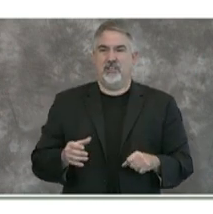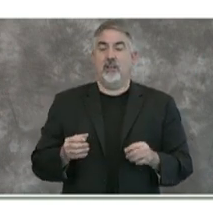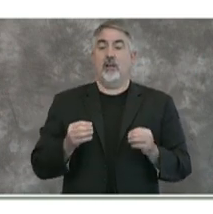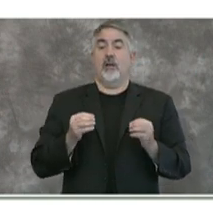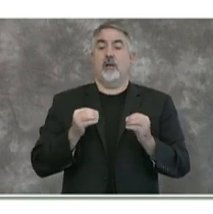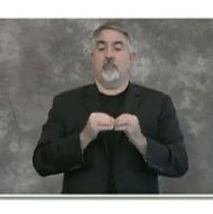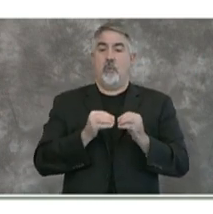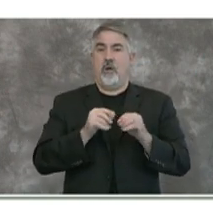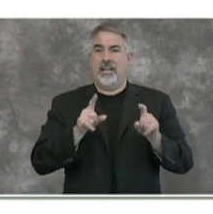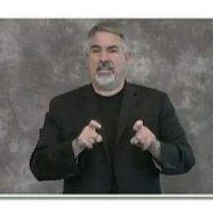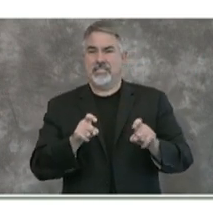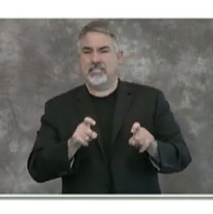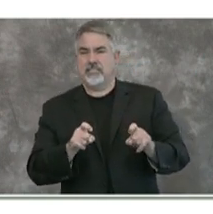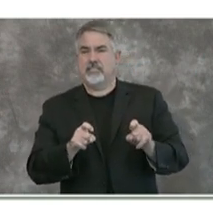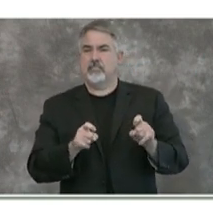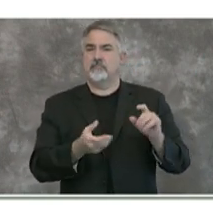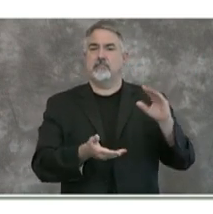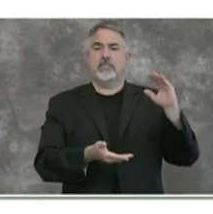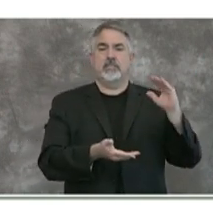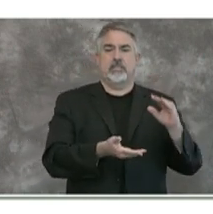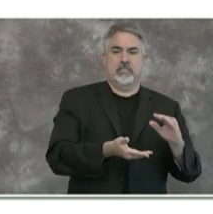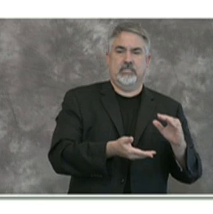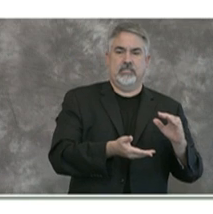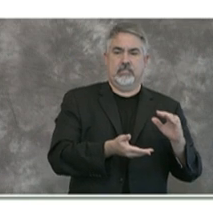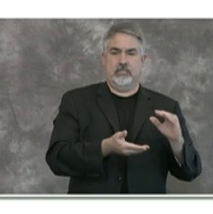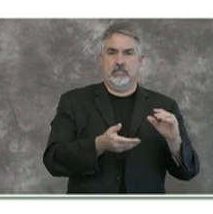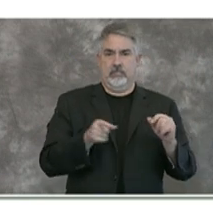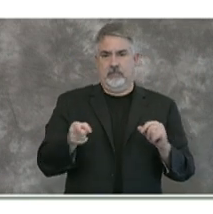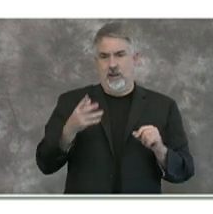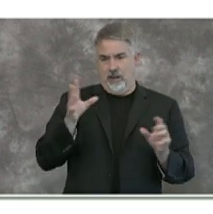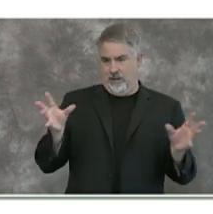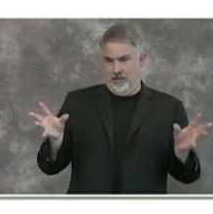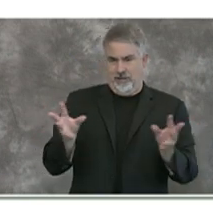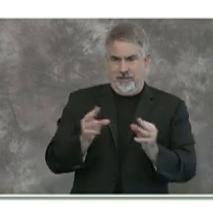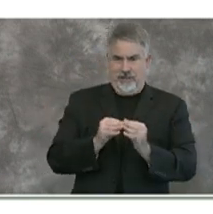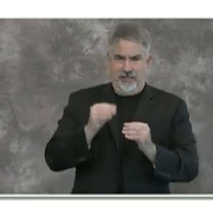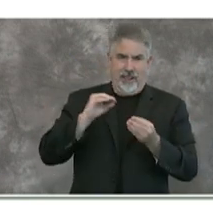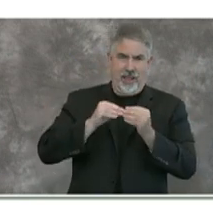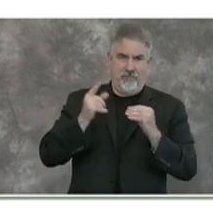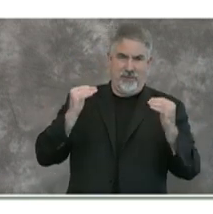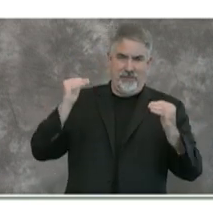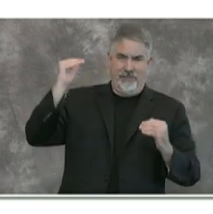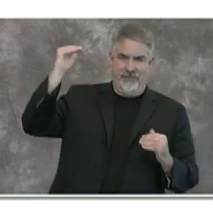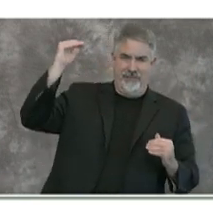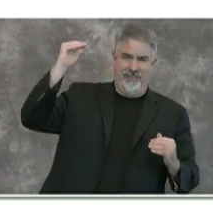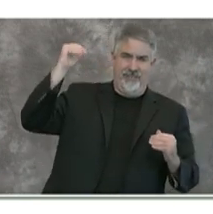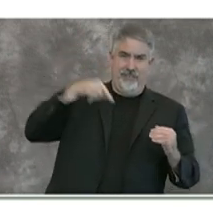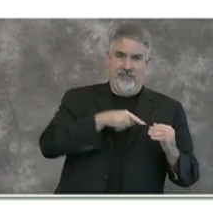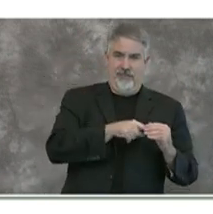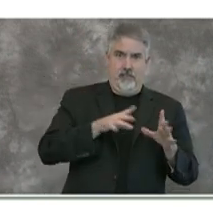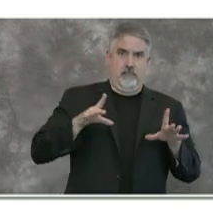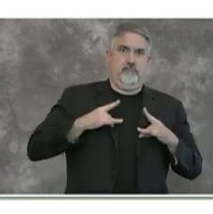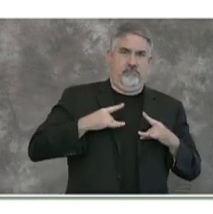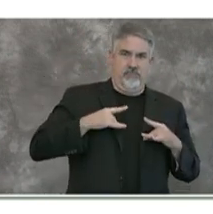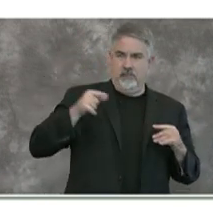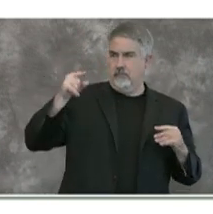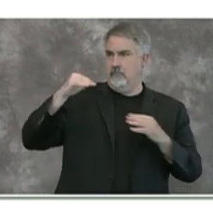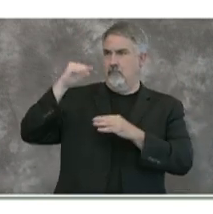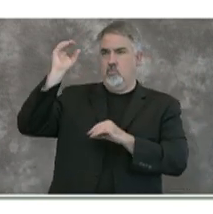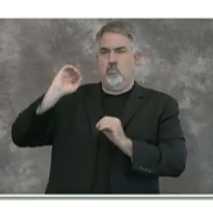probably decrease, and you can see the delta between total tests and positive. They're reflected in the chart. In the early days, the testing was